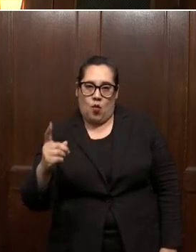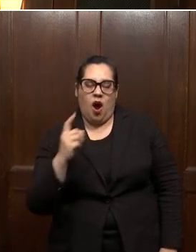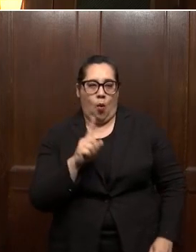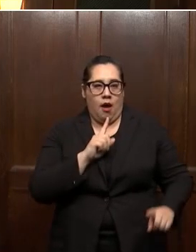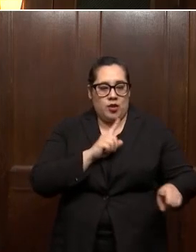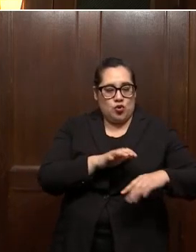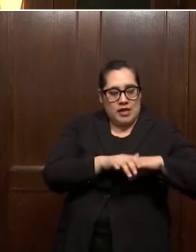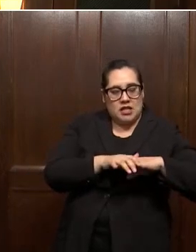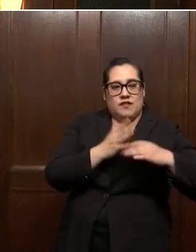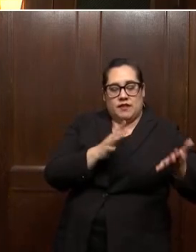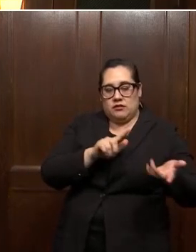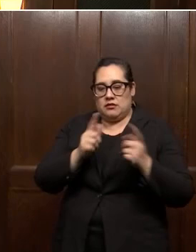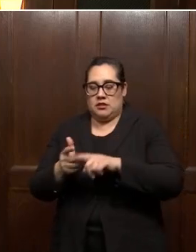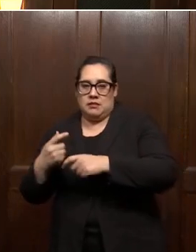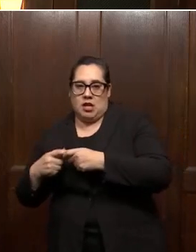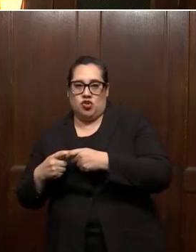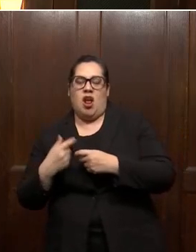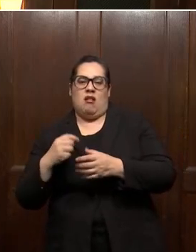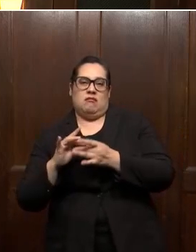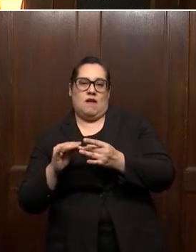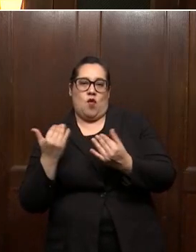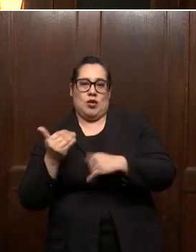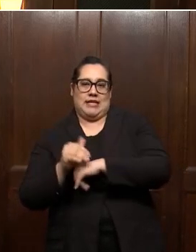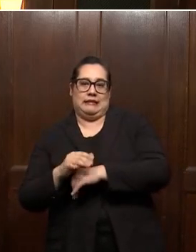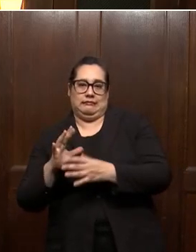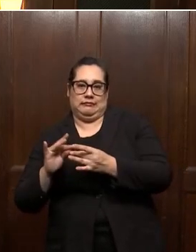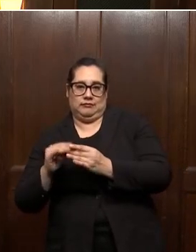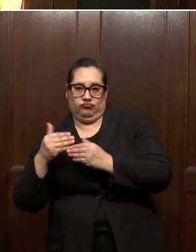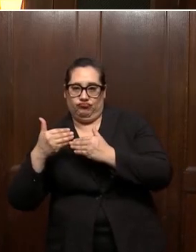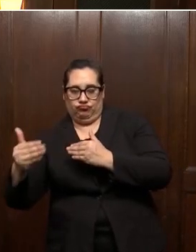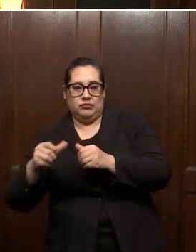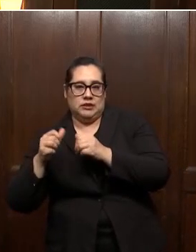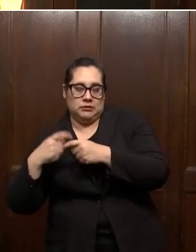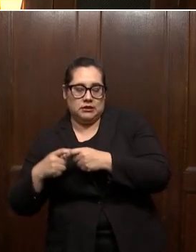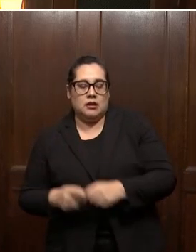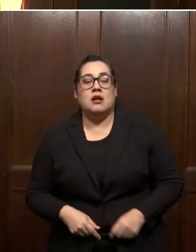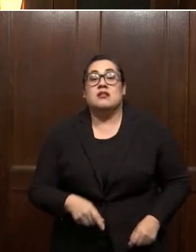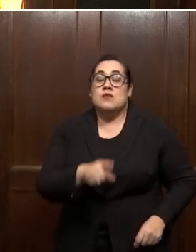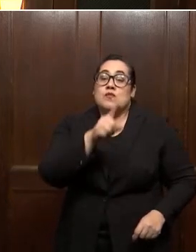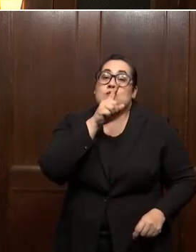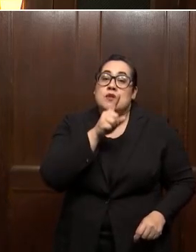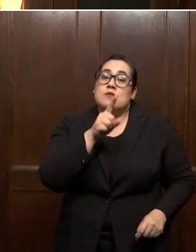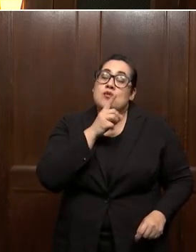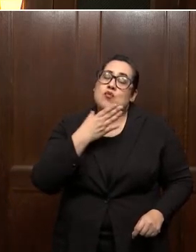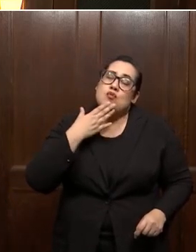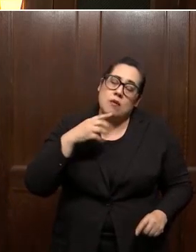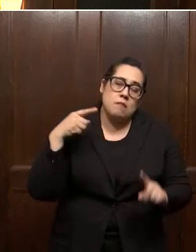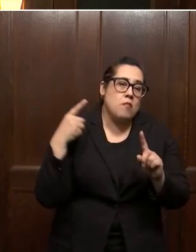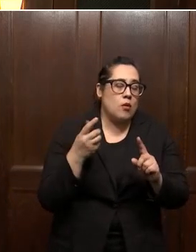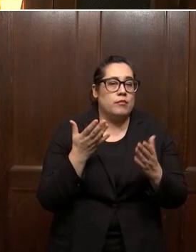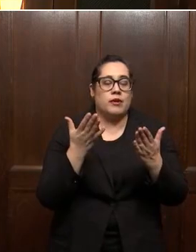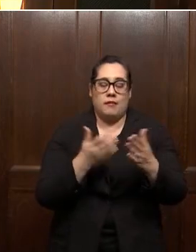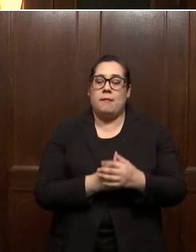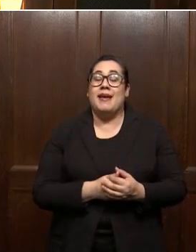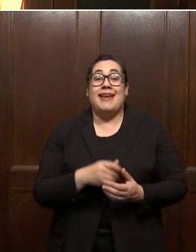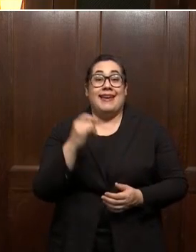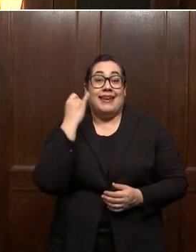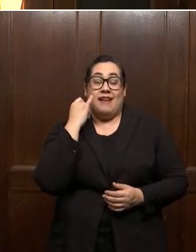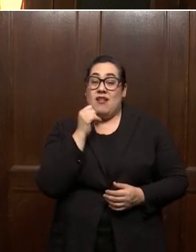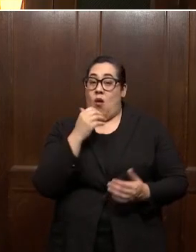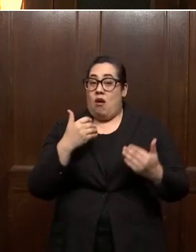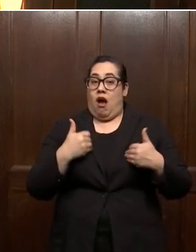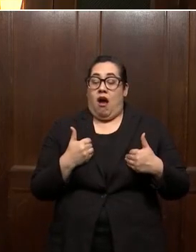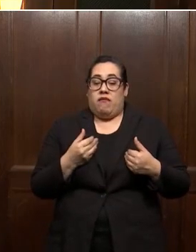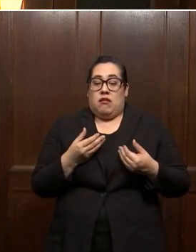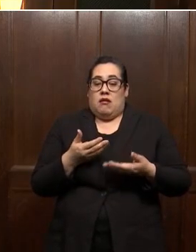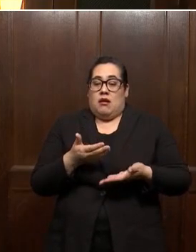I'll answer it in English and then Spanish, and then I'll give my remarks for this evening in Spanish. So it's a really, really good point you bring up. If we don't have relief